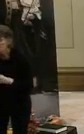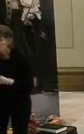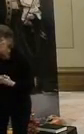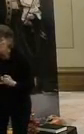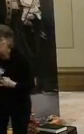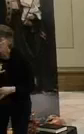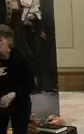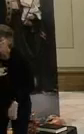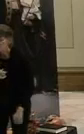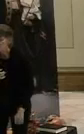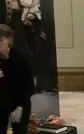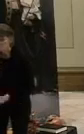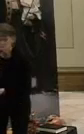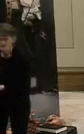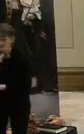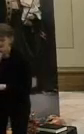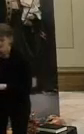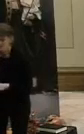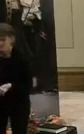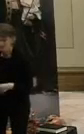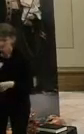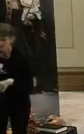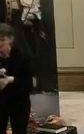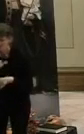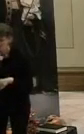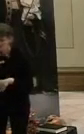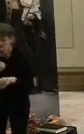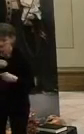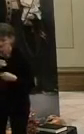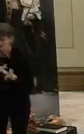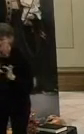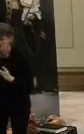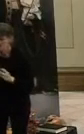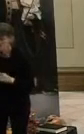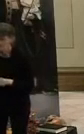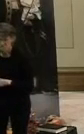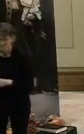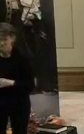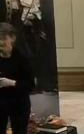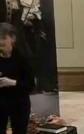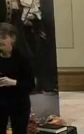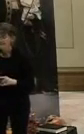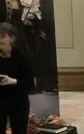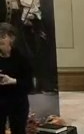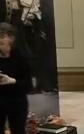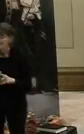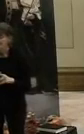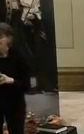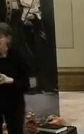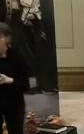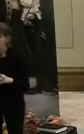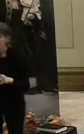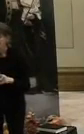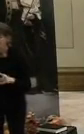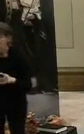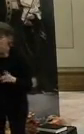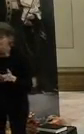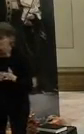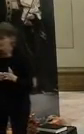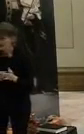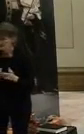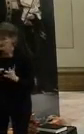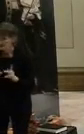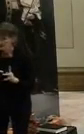why we have death in the world, why a loved one is taken from God who is so good. And we can set up